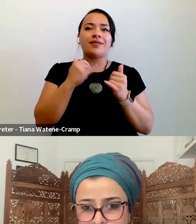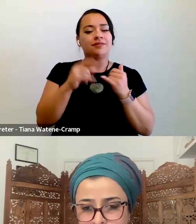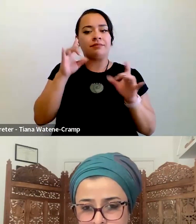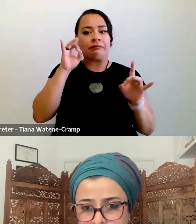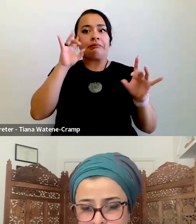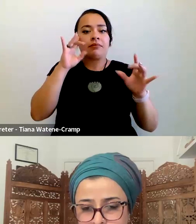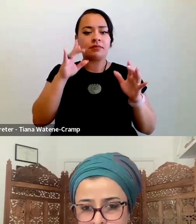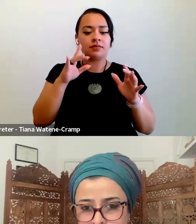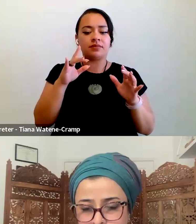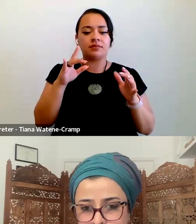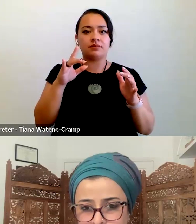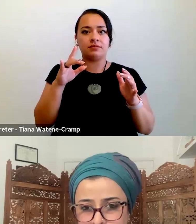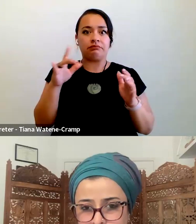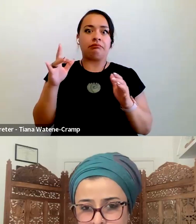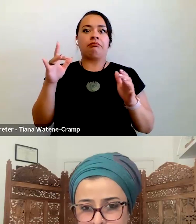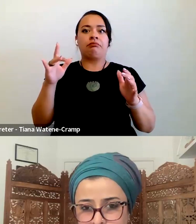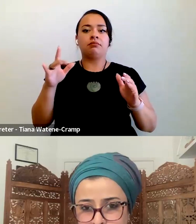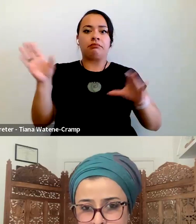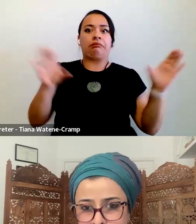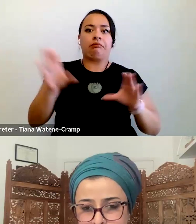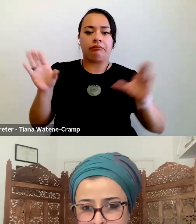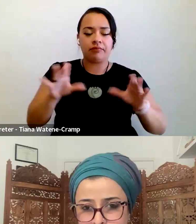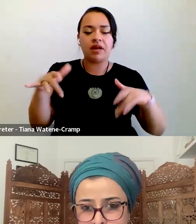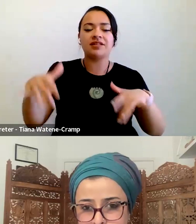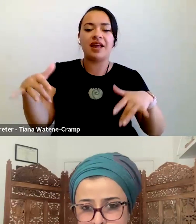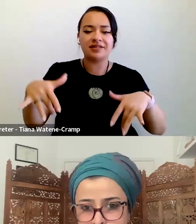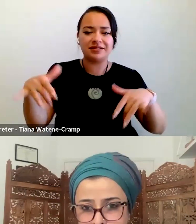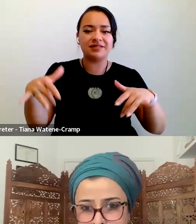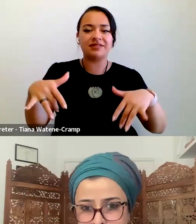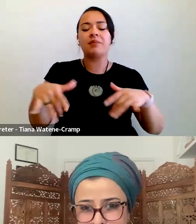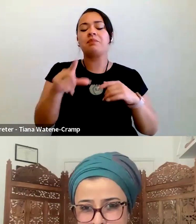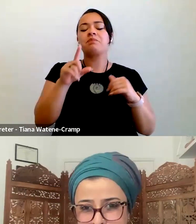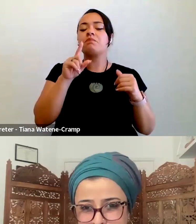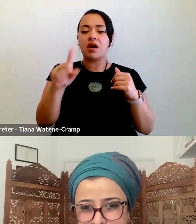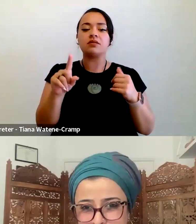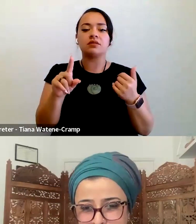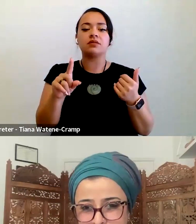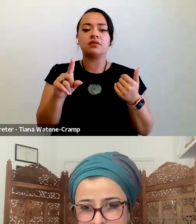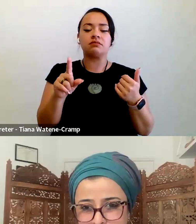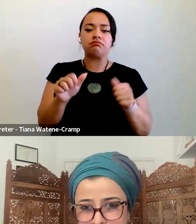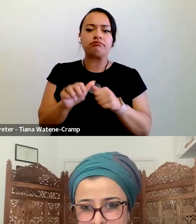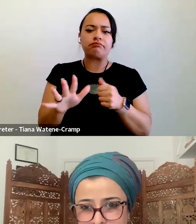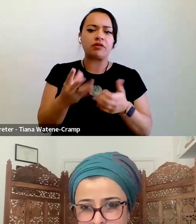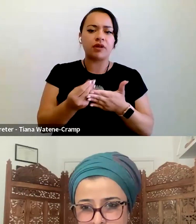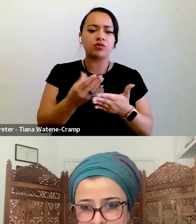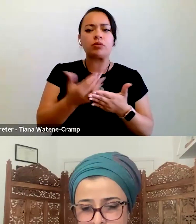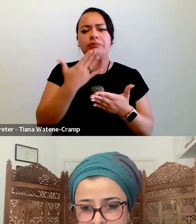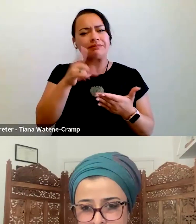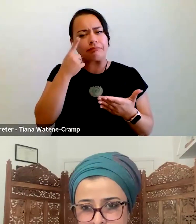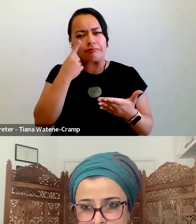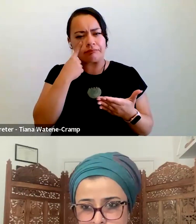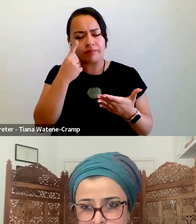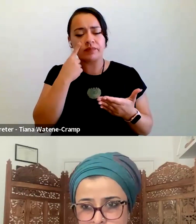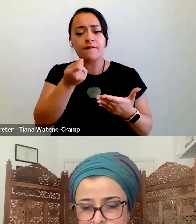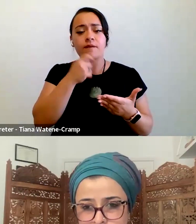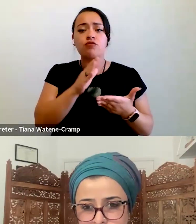we need, that Tasneem's talked about, but there's matrices and all sorts of things. So let's so check that out. There's a few really